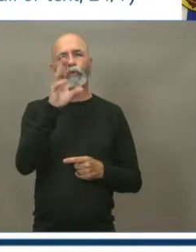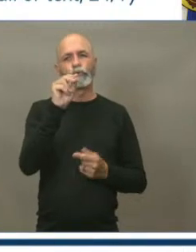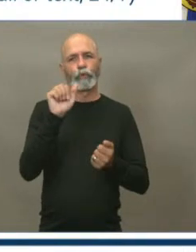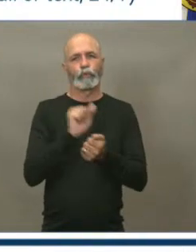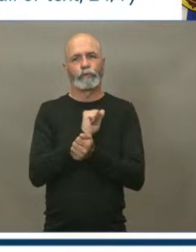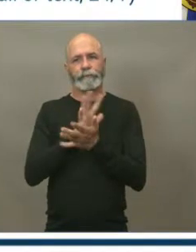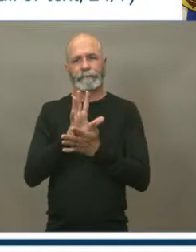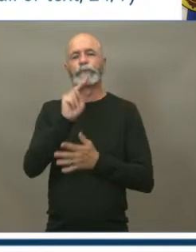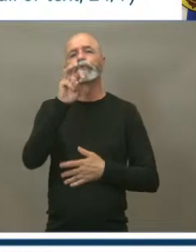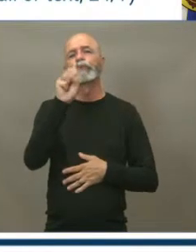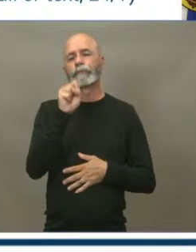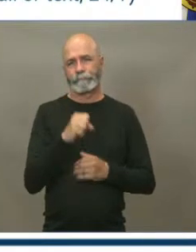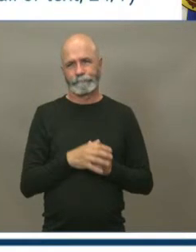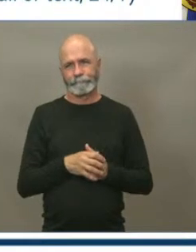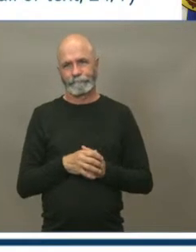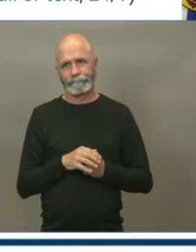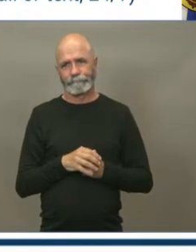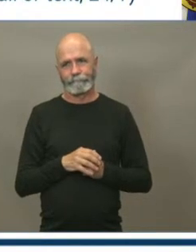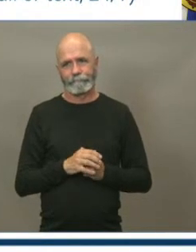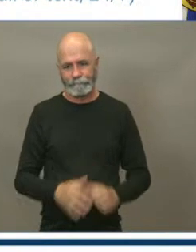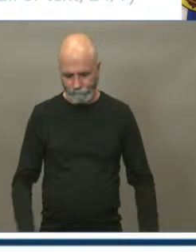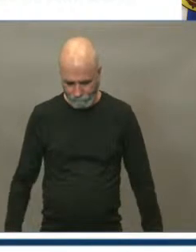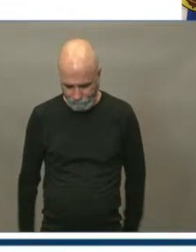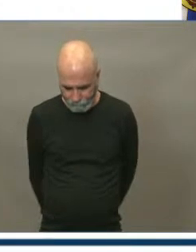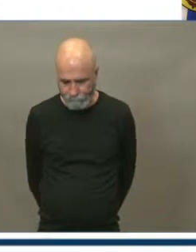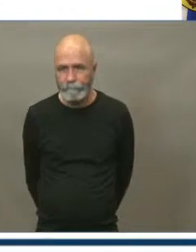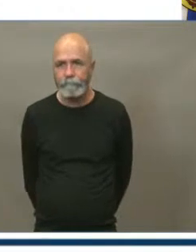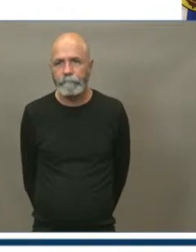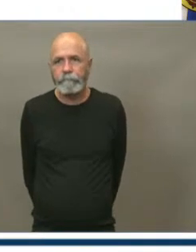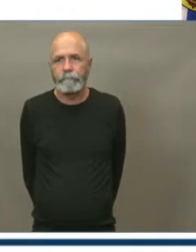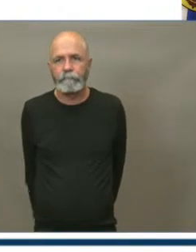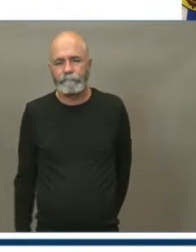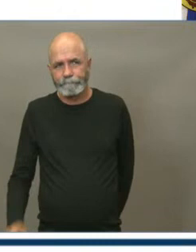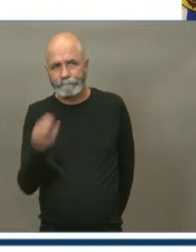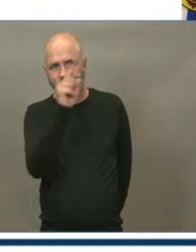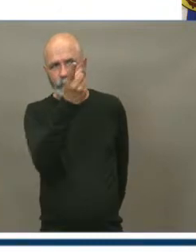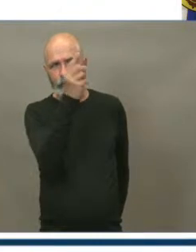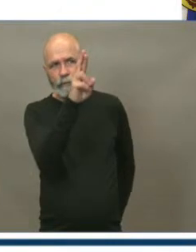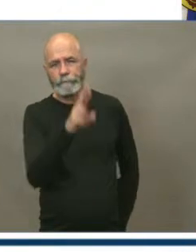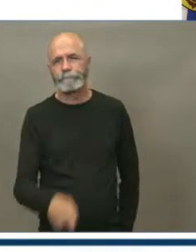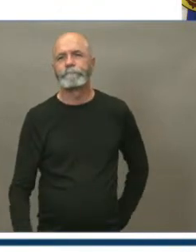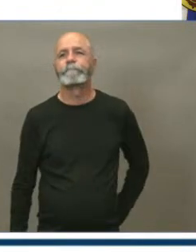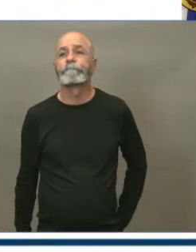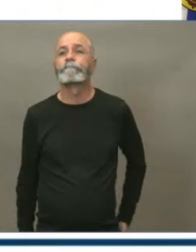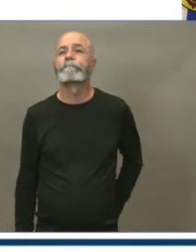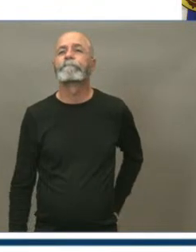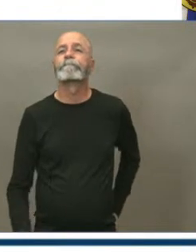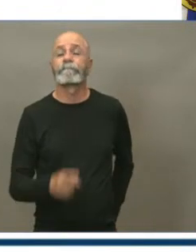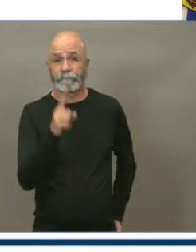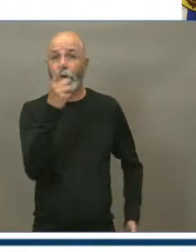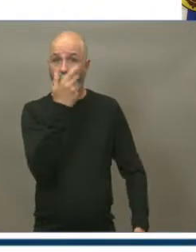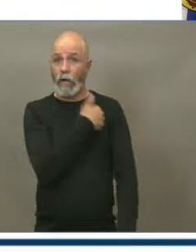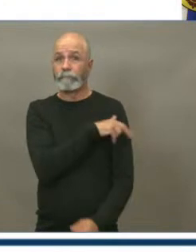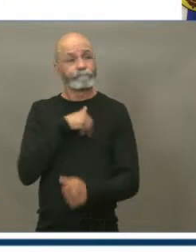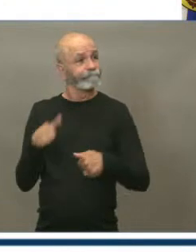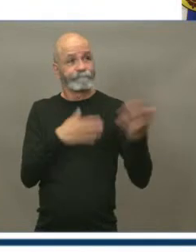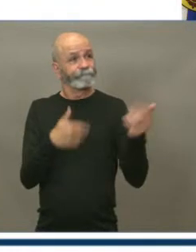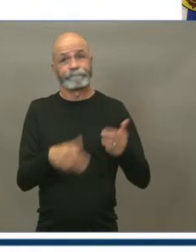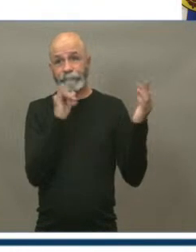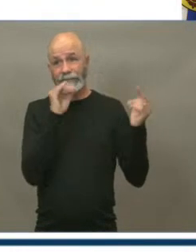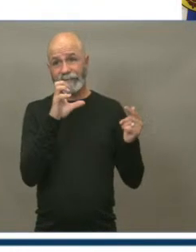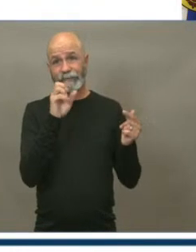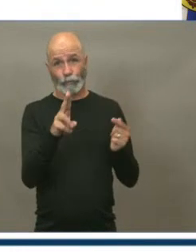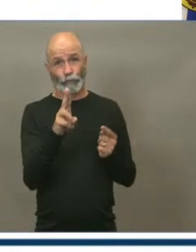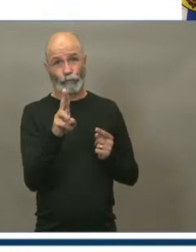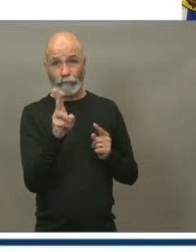you for taking my question. Dr. Strang, of the people in hospital and ICU with COVID, most are in the central zone. Can you give us